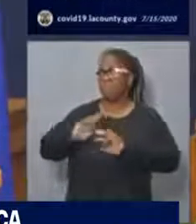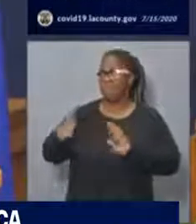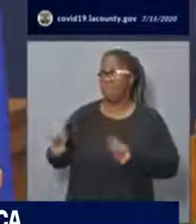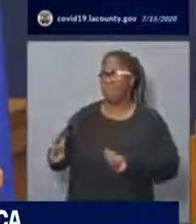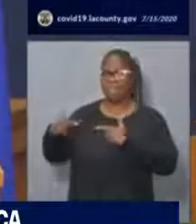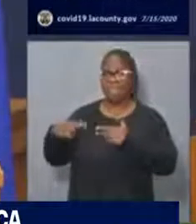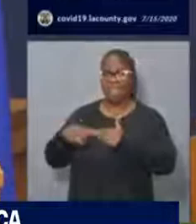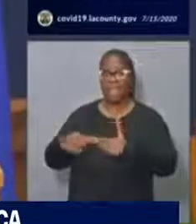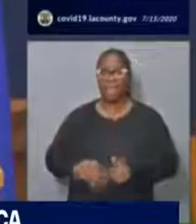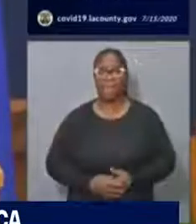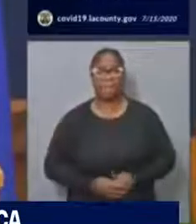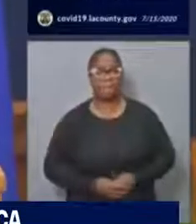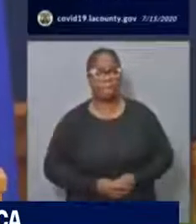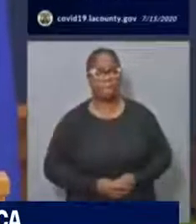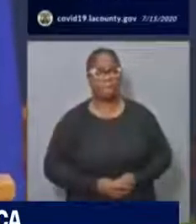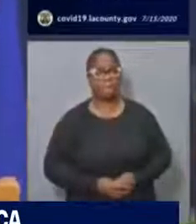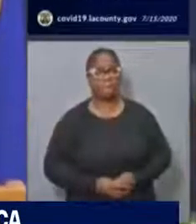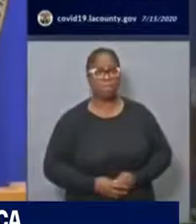slide?